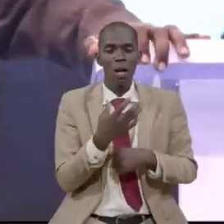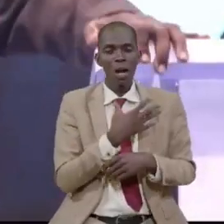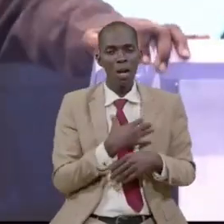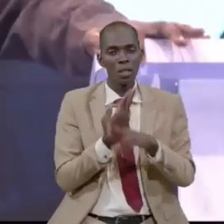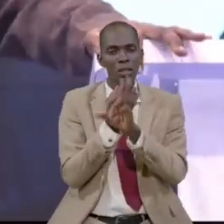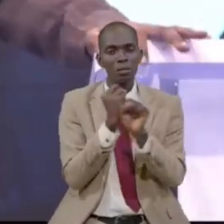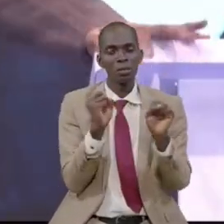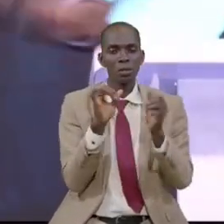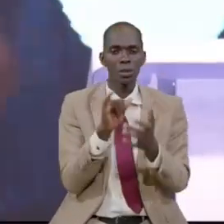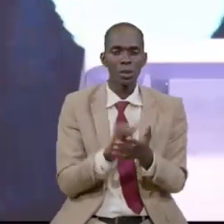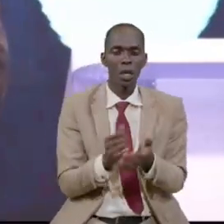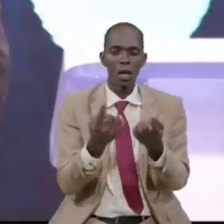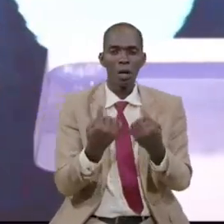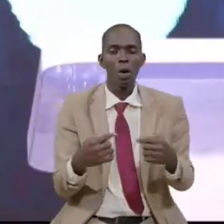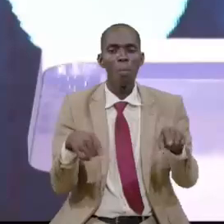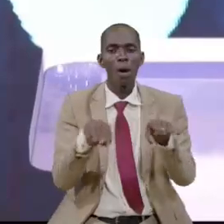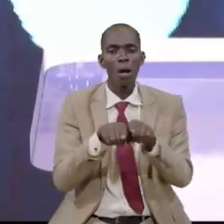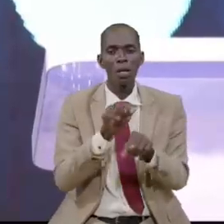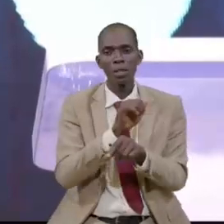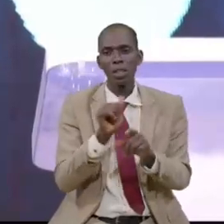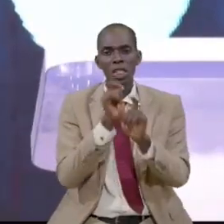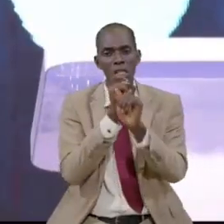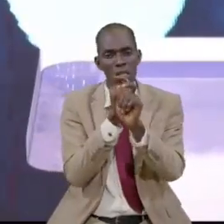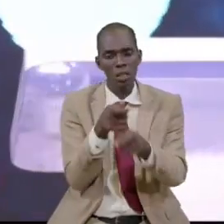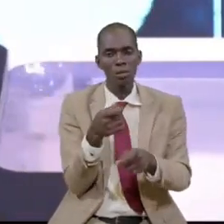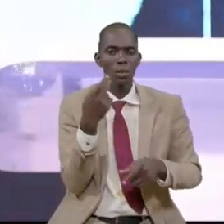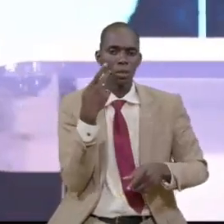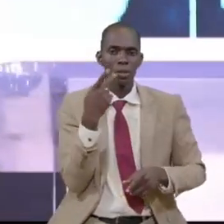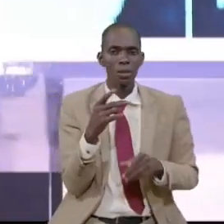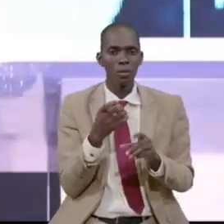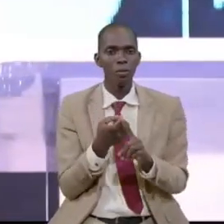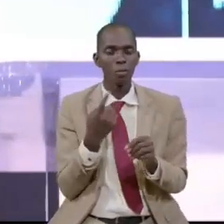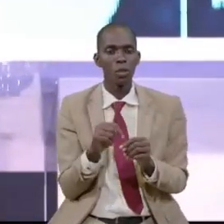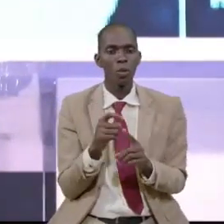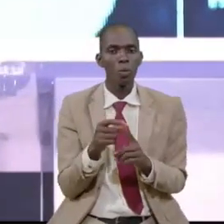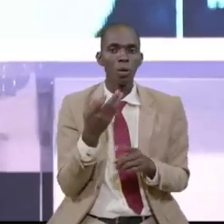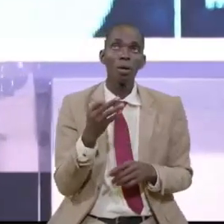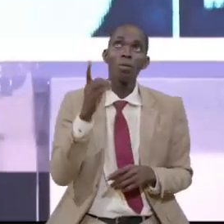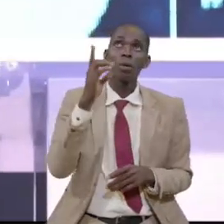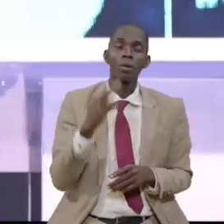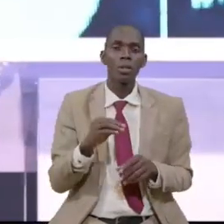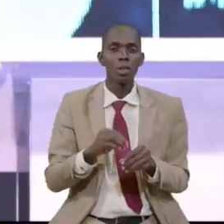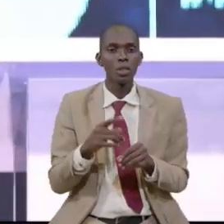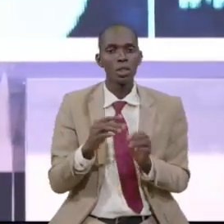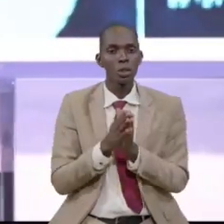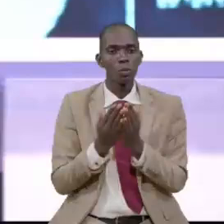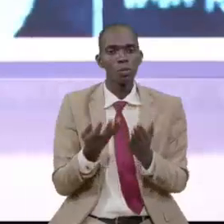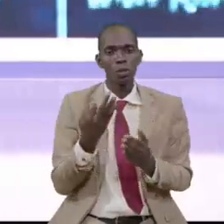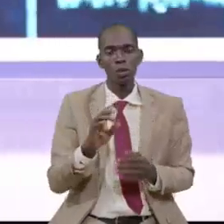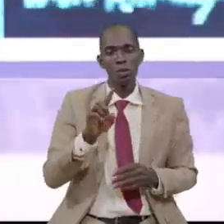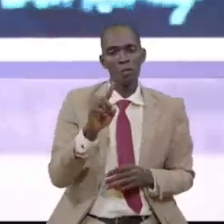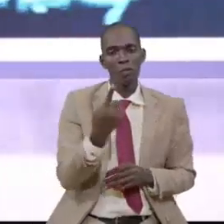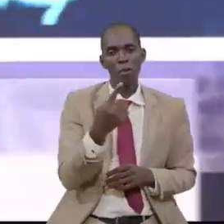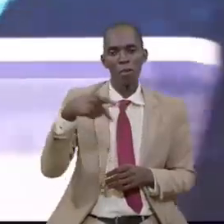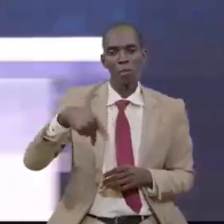a gift we looking at the word of God it tells us in 1 Peter chapter